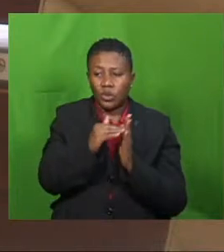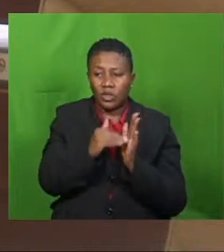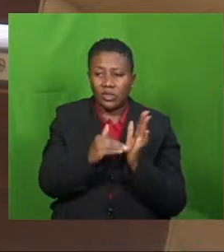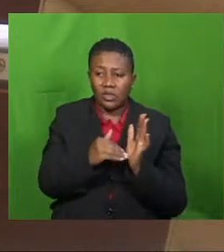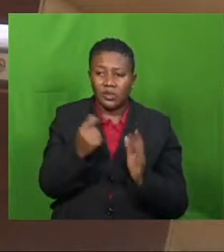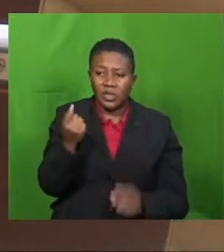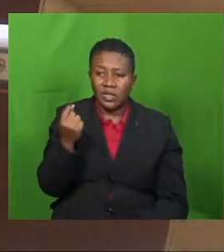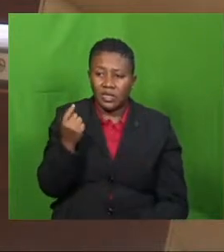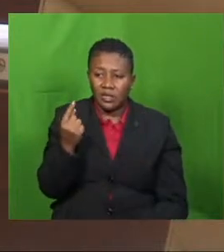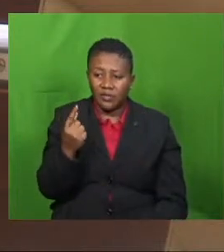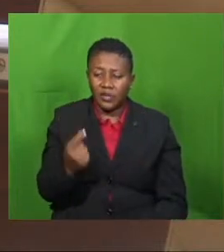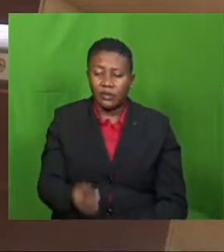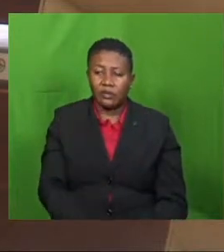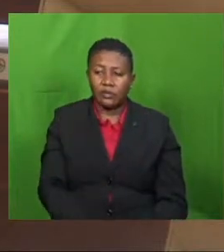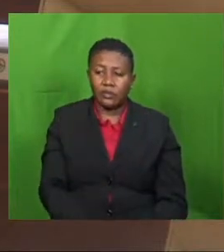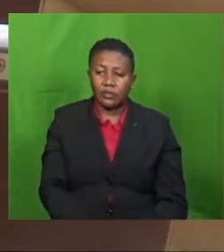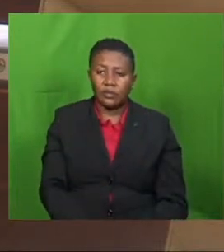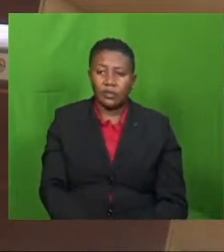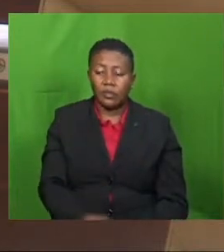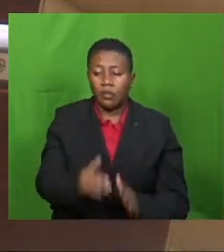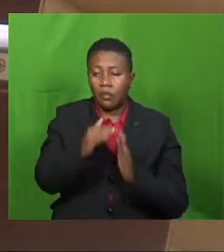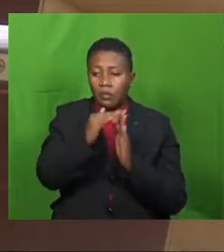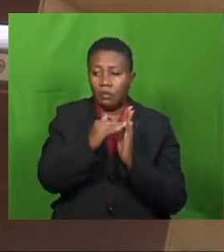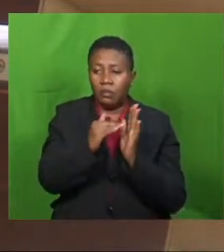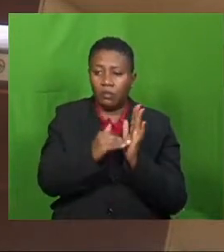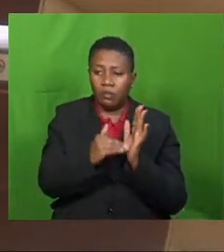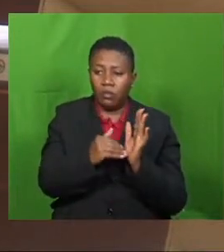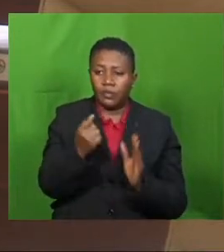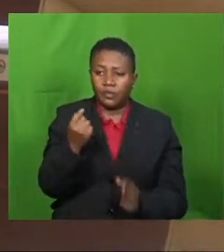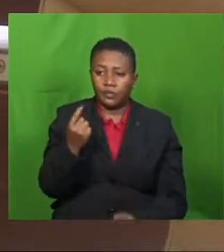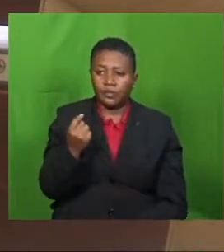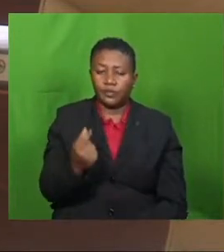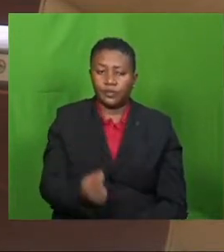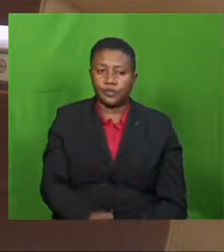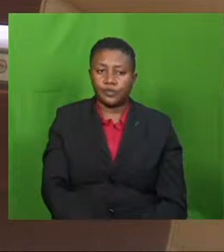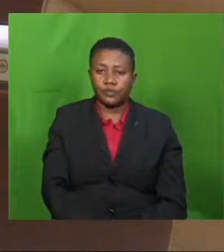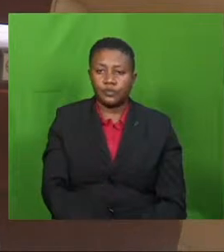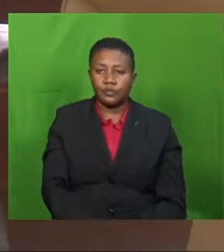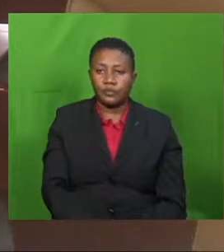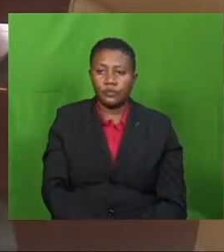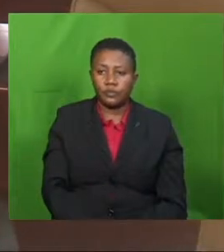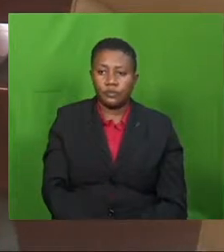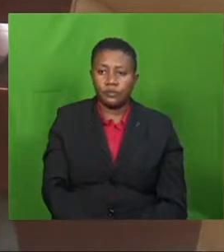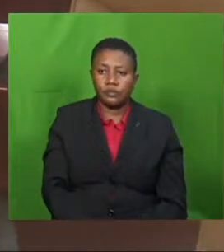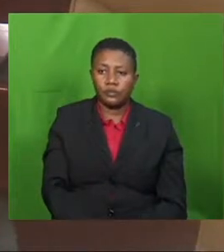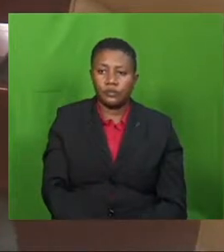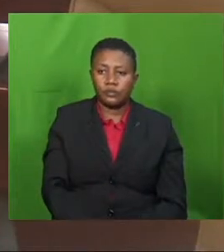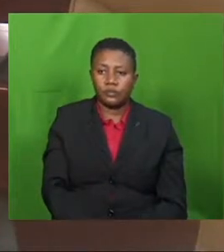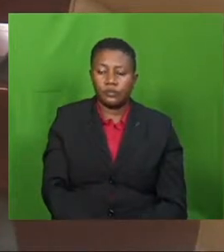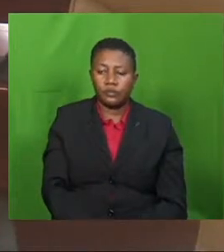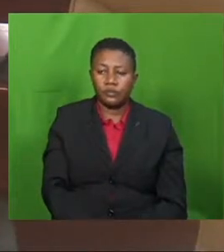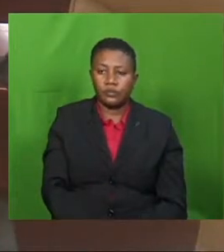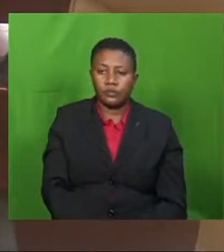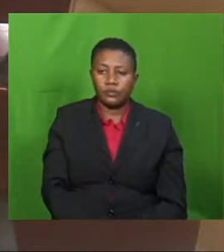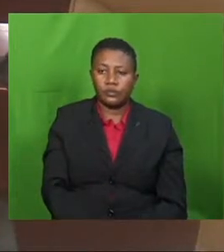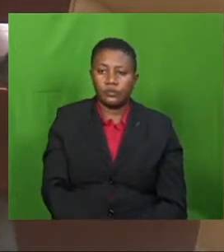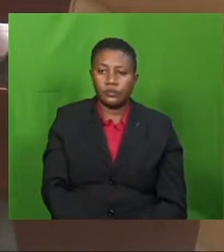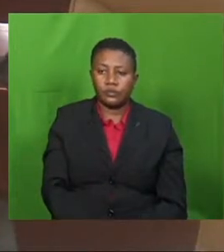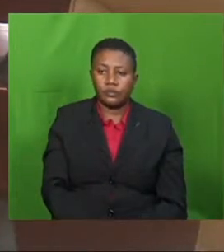questions. Item 11 on page 6 of today's order paper.